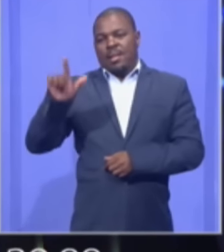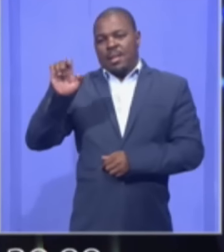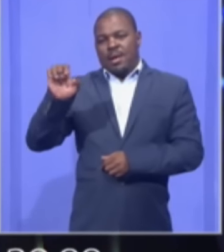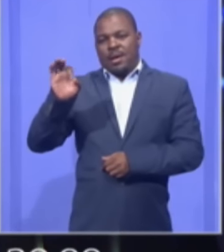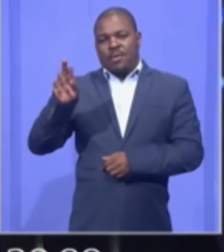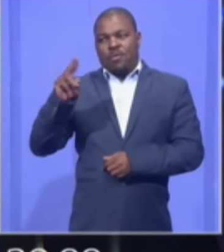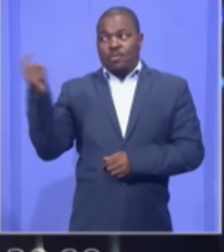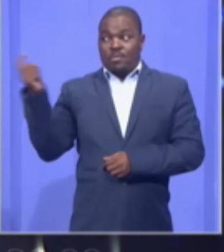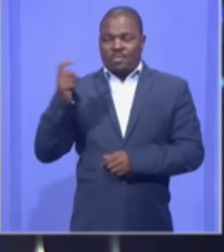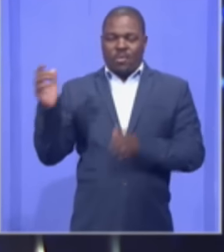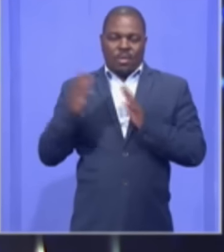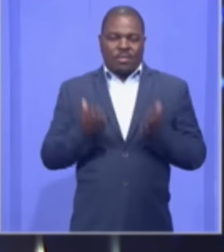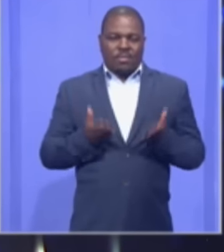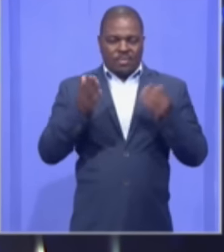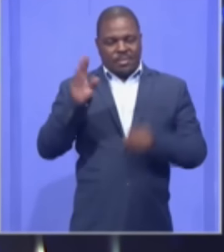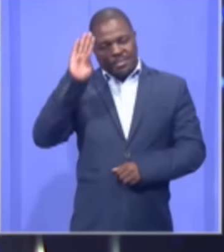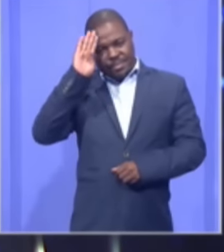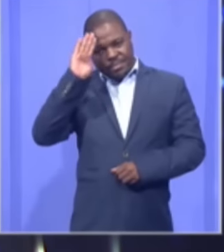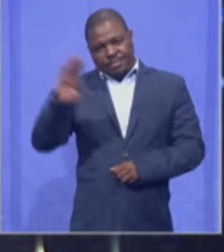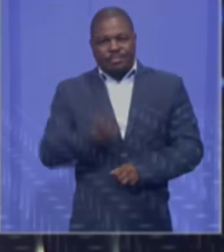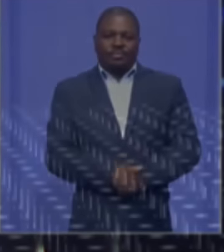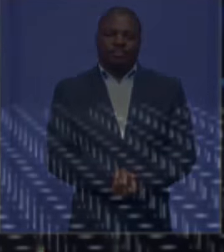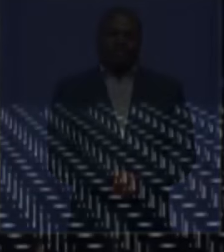ka bolipi. Khotso.